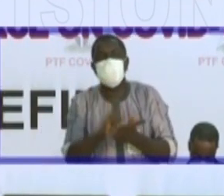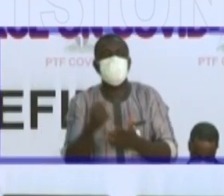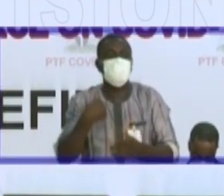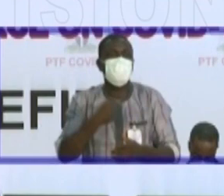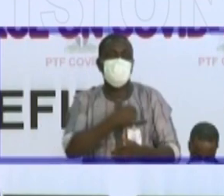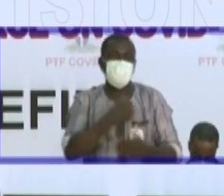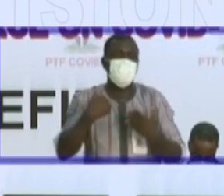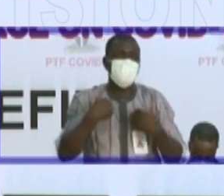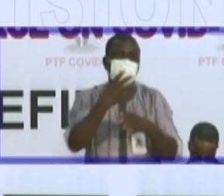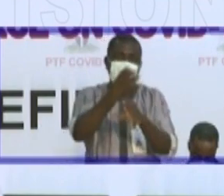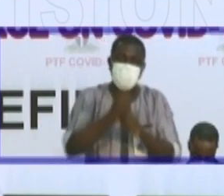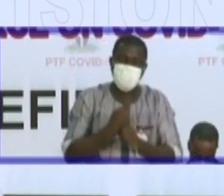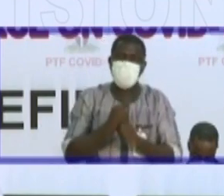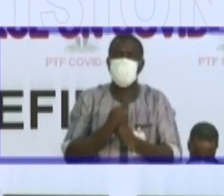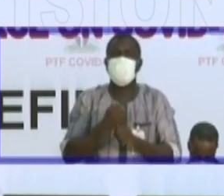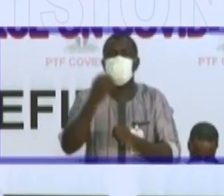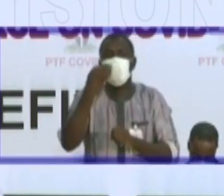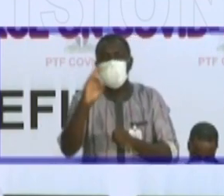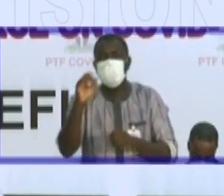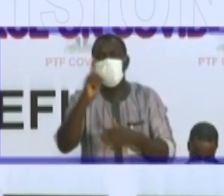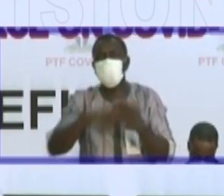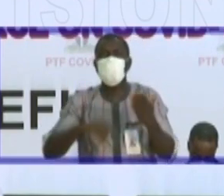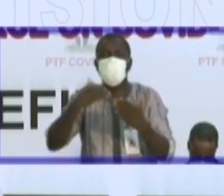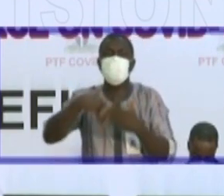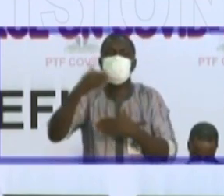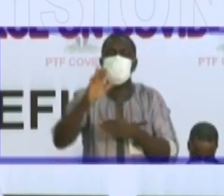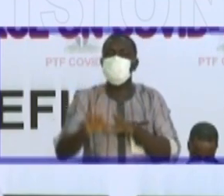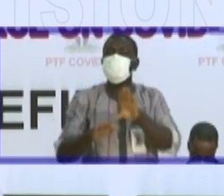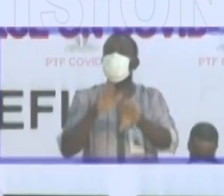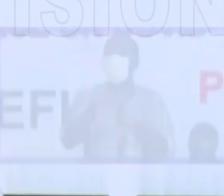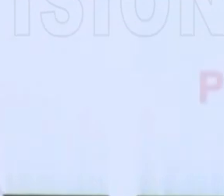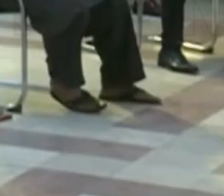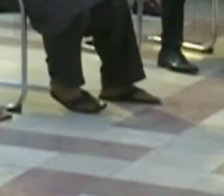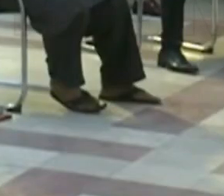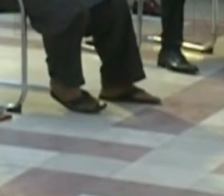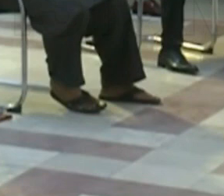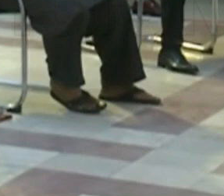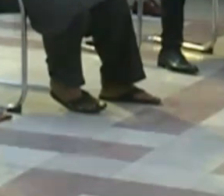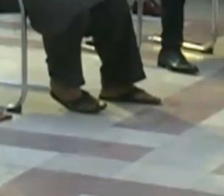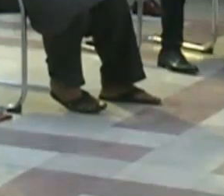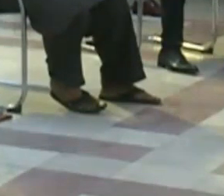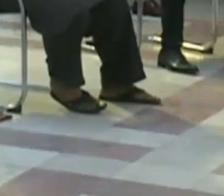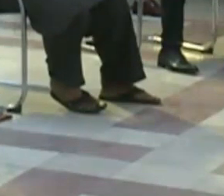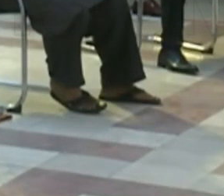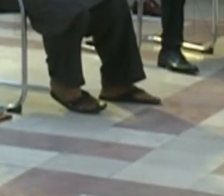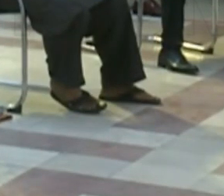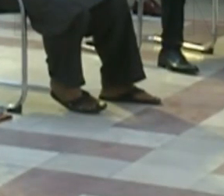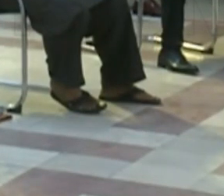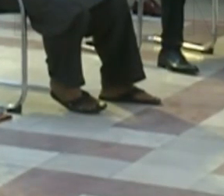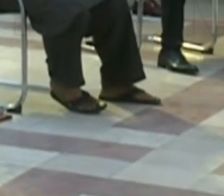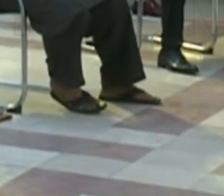received of what next steps to take. It's a combination of so many